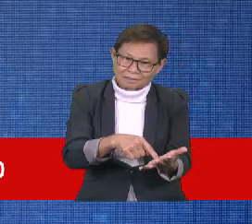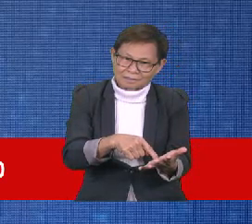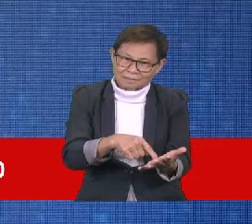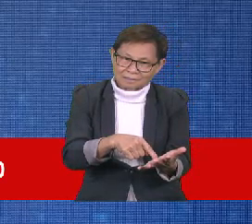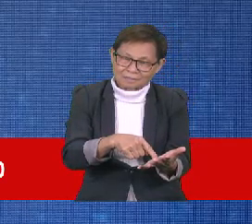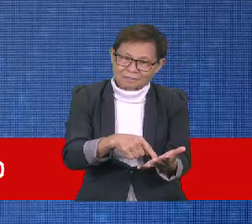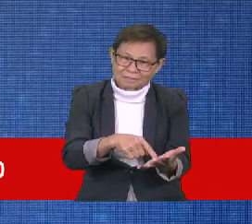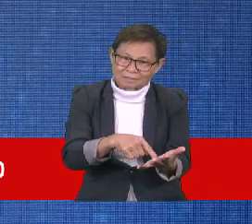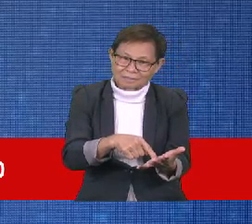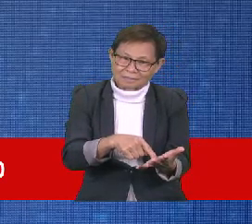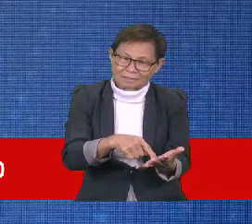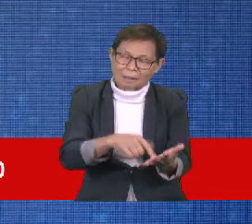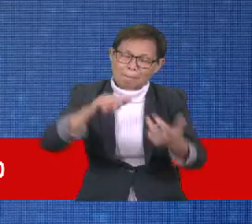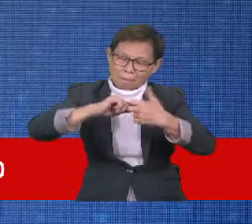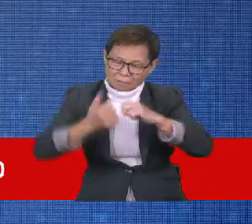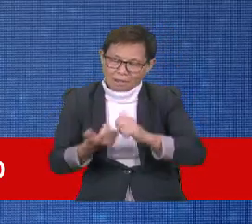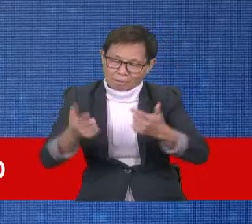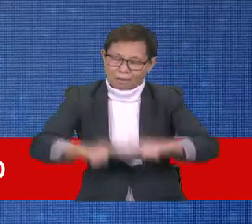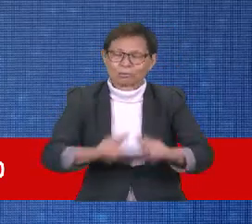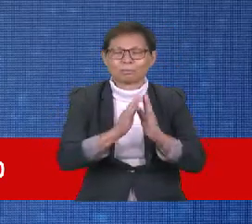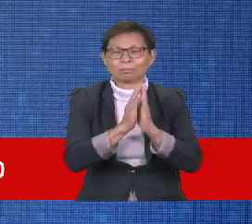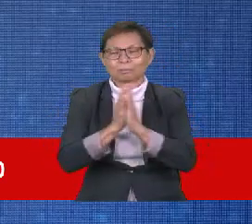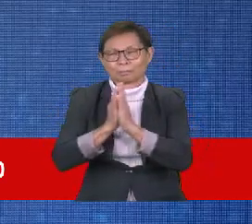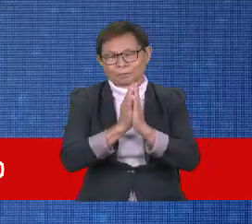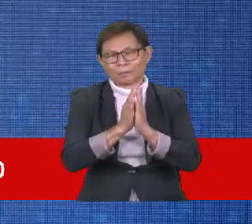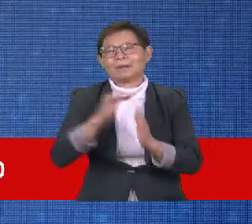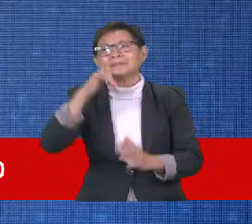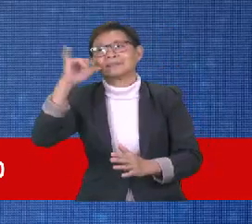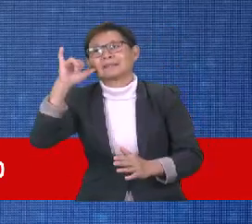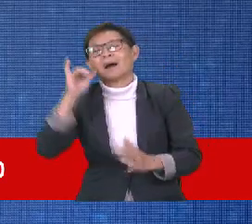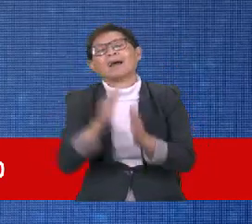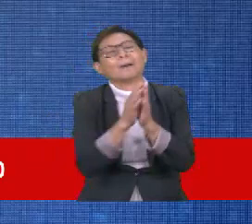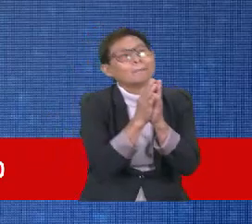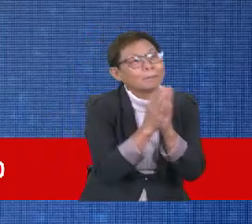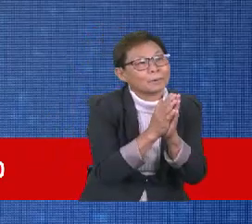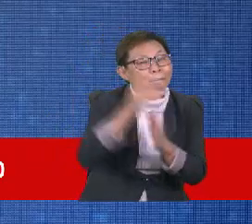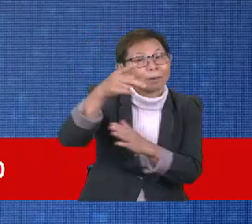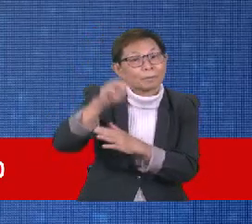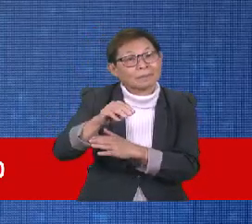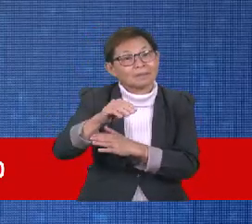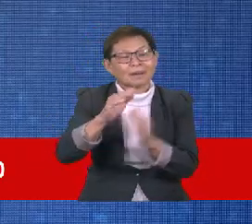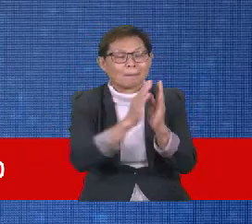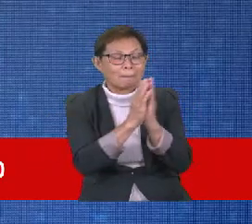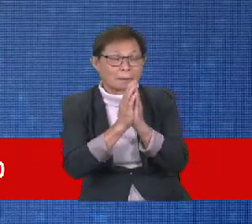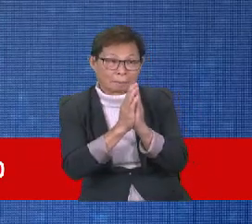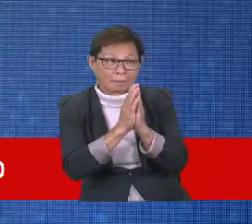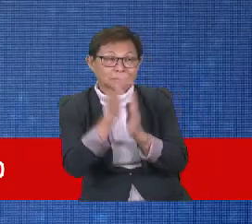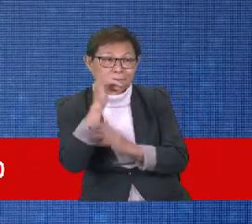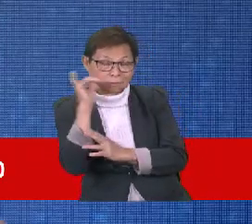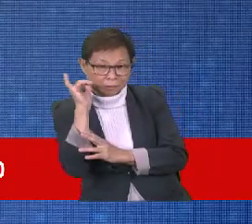semi-turbulence or in Myanmar. Yesterday, I appealed to Prime Minister Prayut,